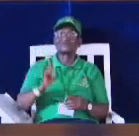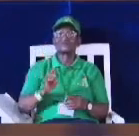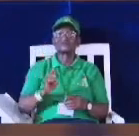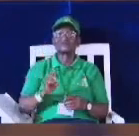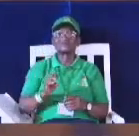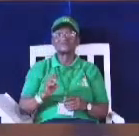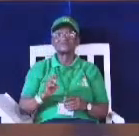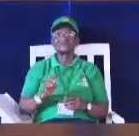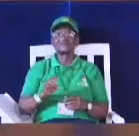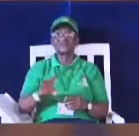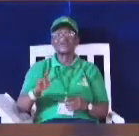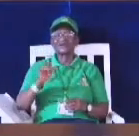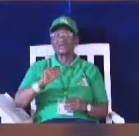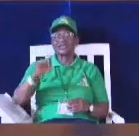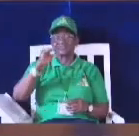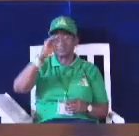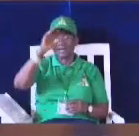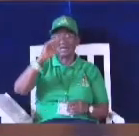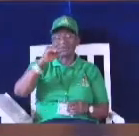Found a man born blind,